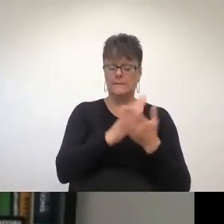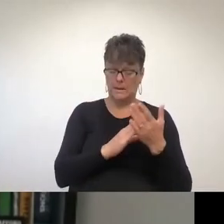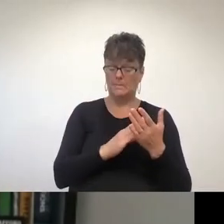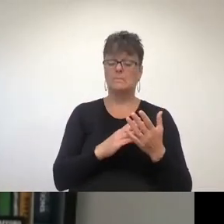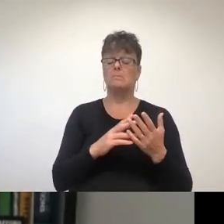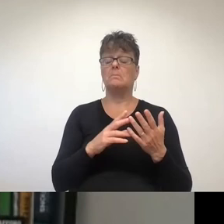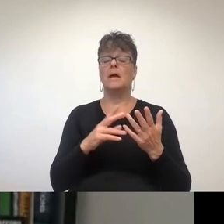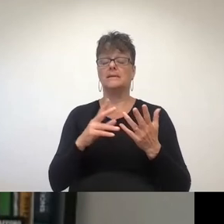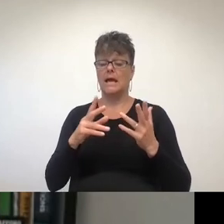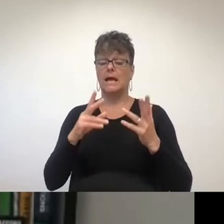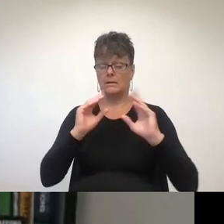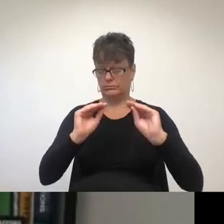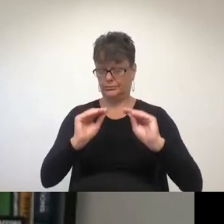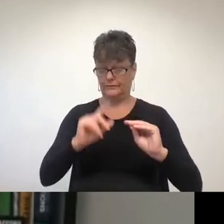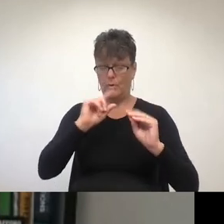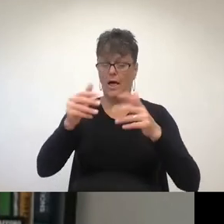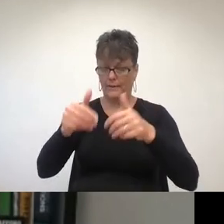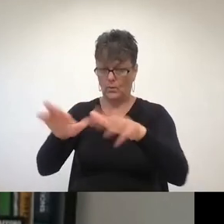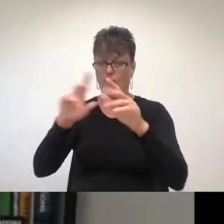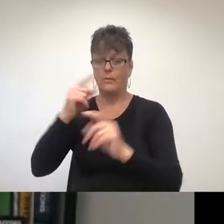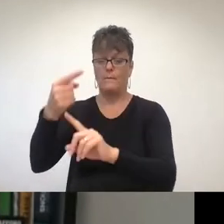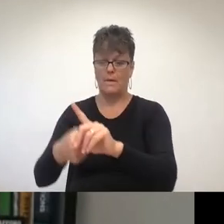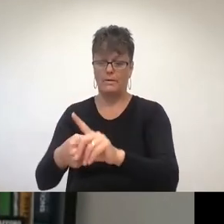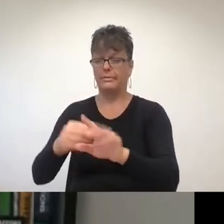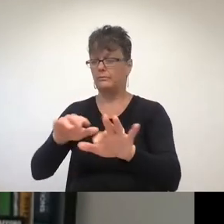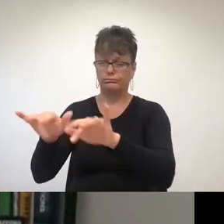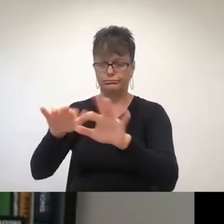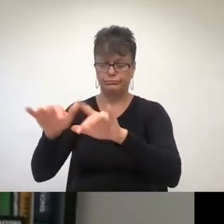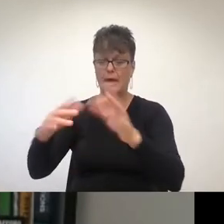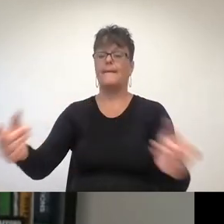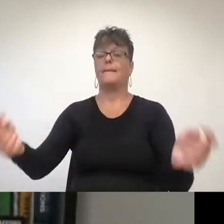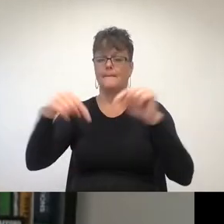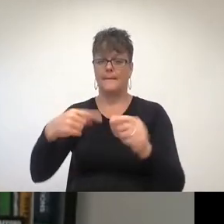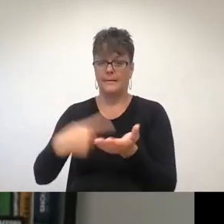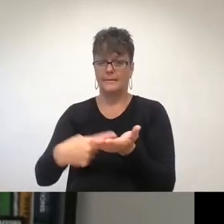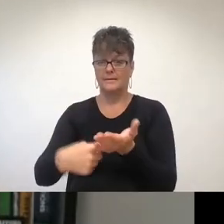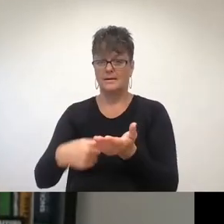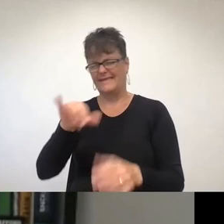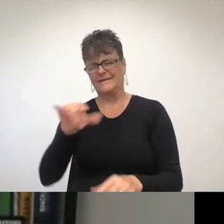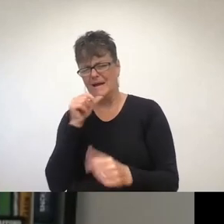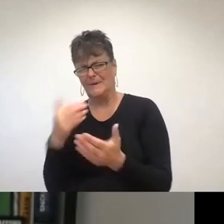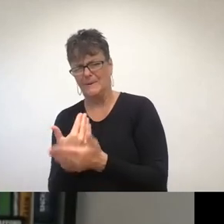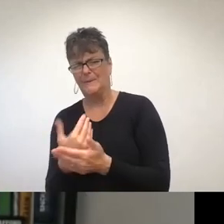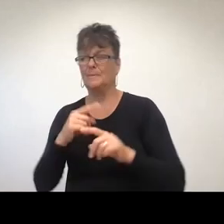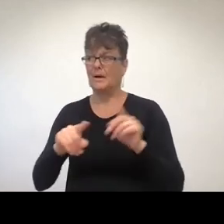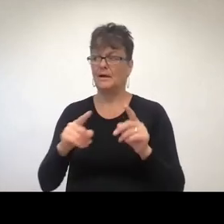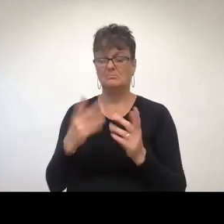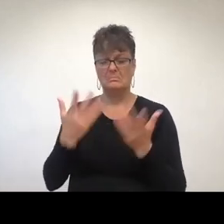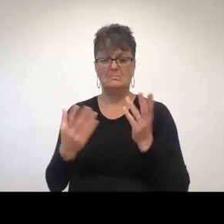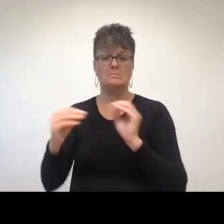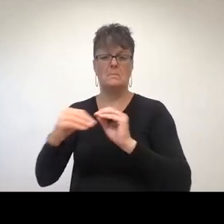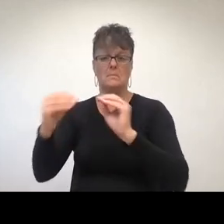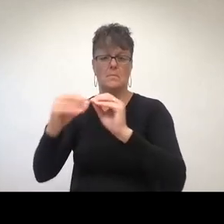are going to be experimenting with how we take advantage of technology in order to help our students be successful.